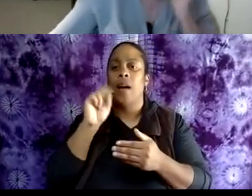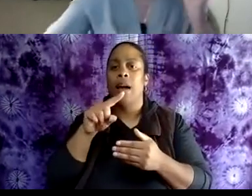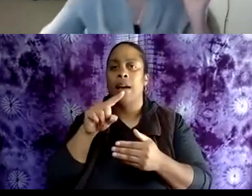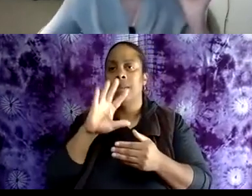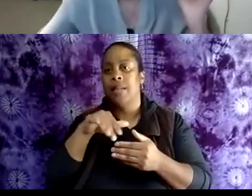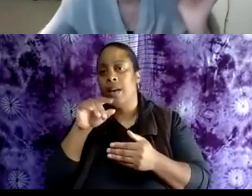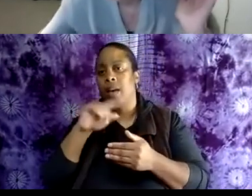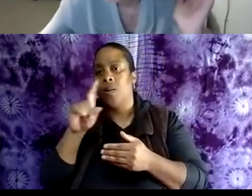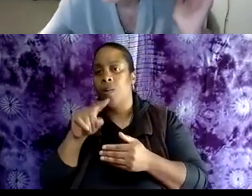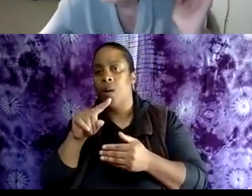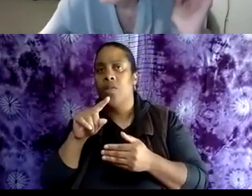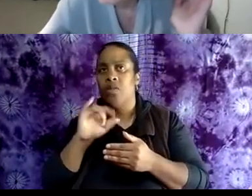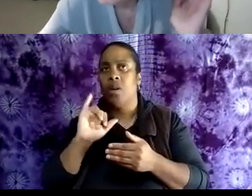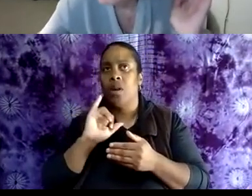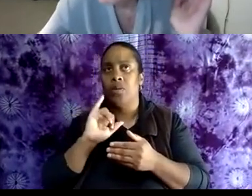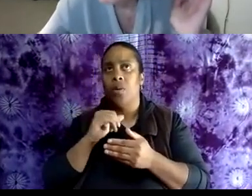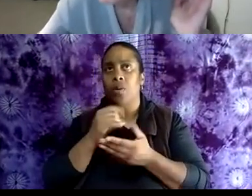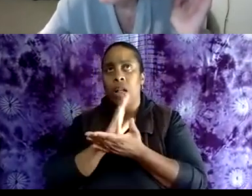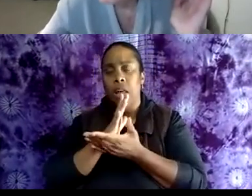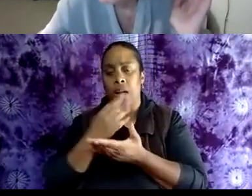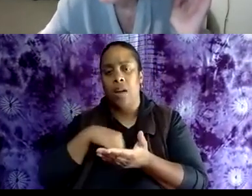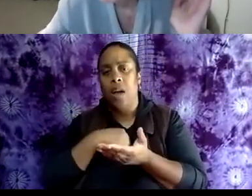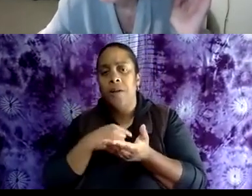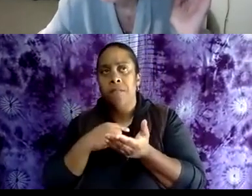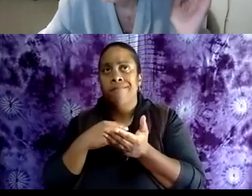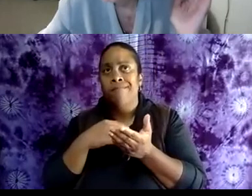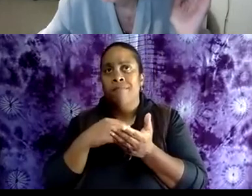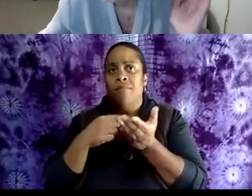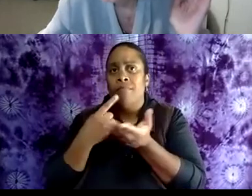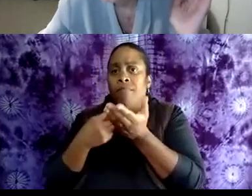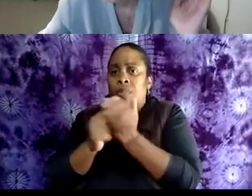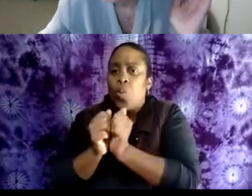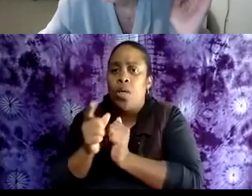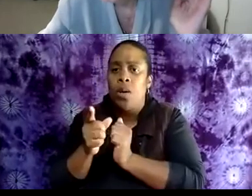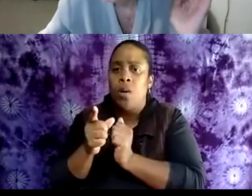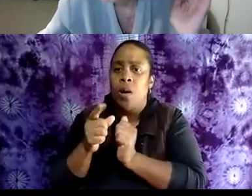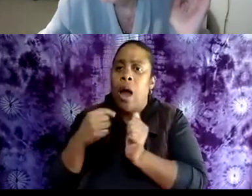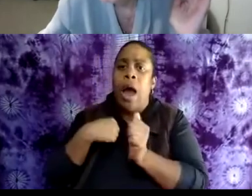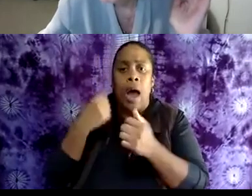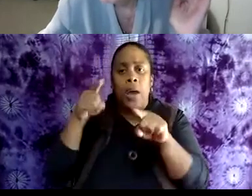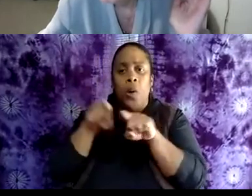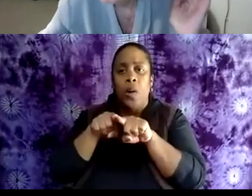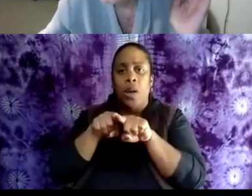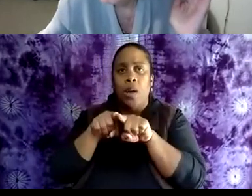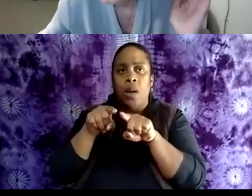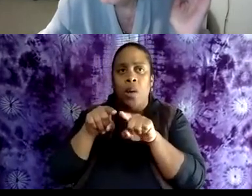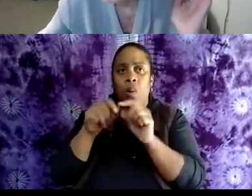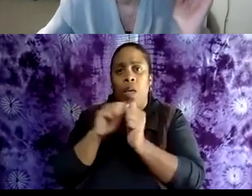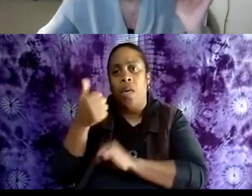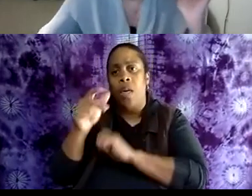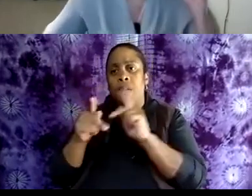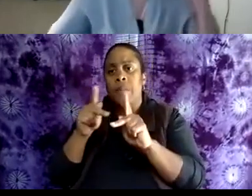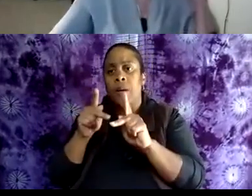being willing to invite us in, Victor. And I concur with what others have said. When you first